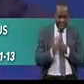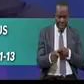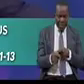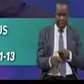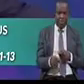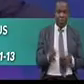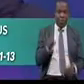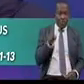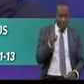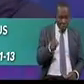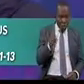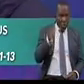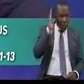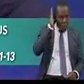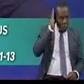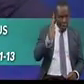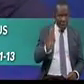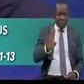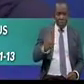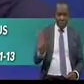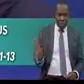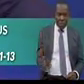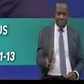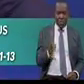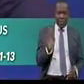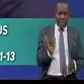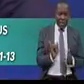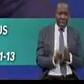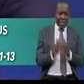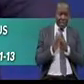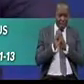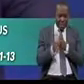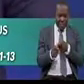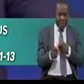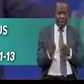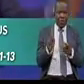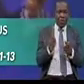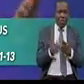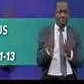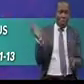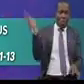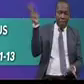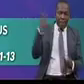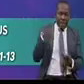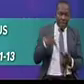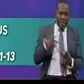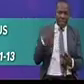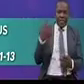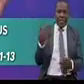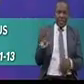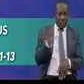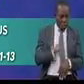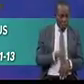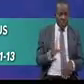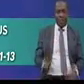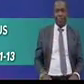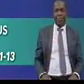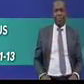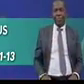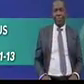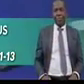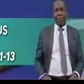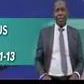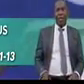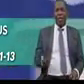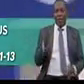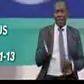not run away. How are you going to perfect their imperfection if you run away? When you see any imperfection, you're